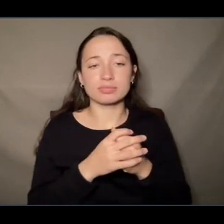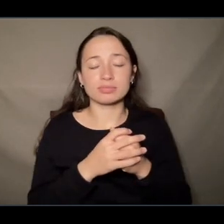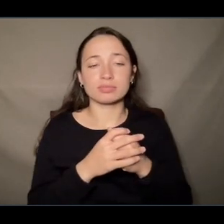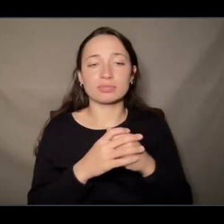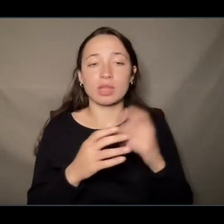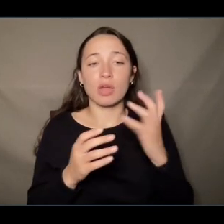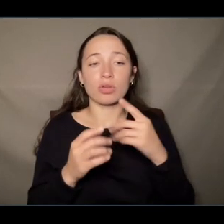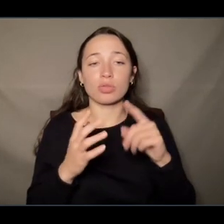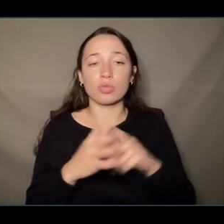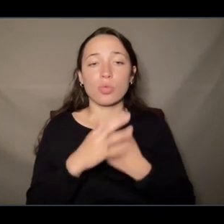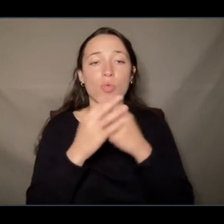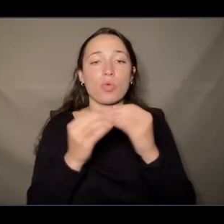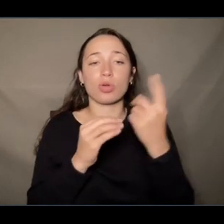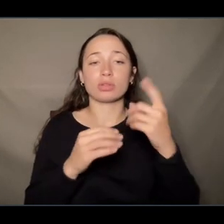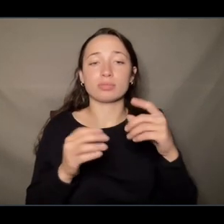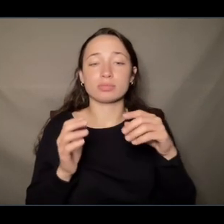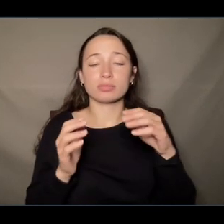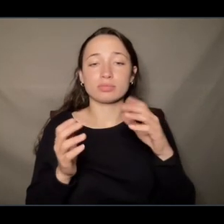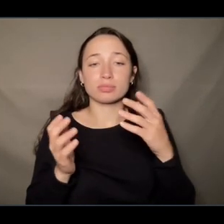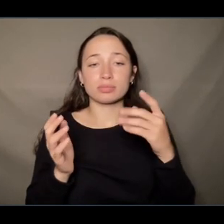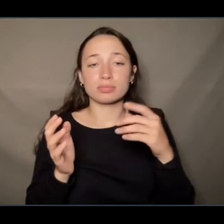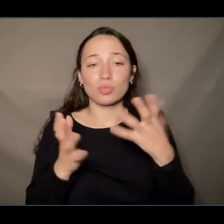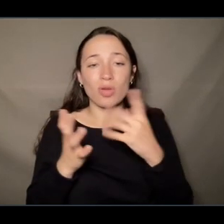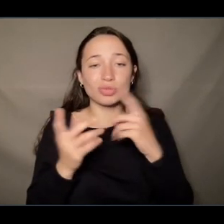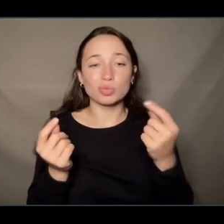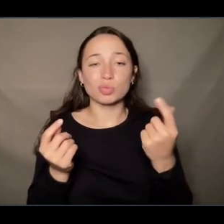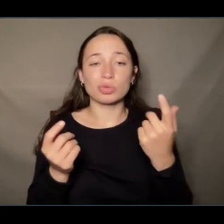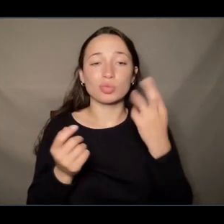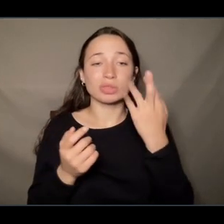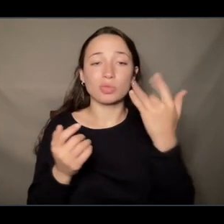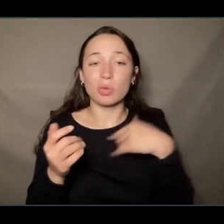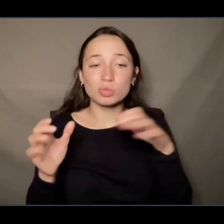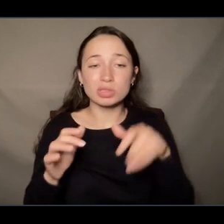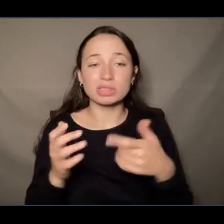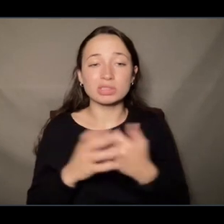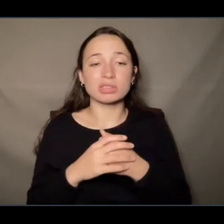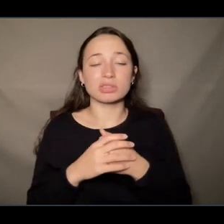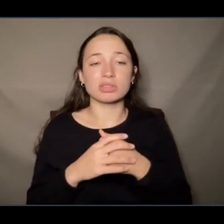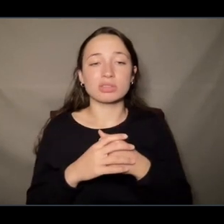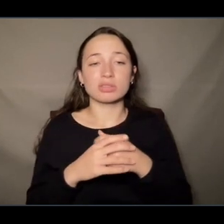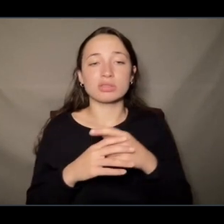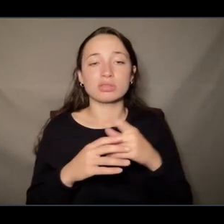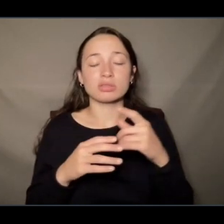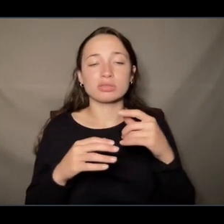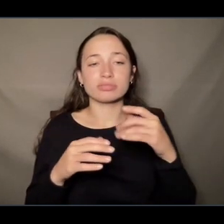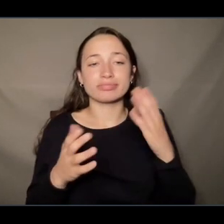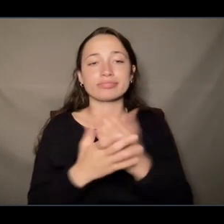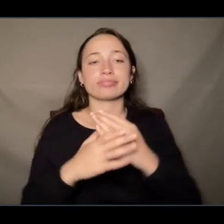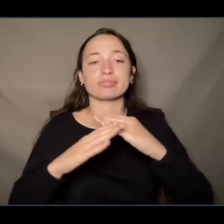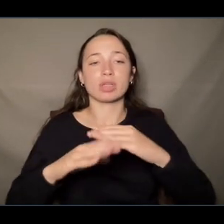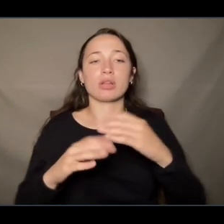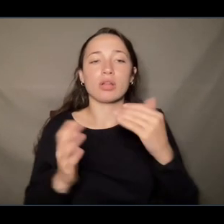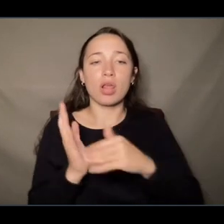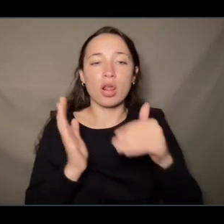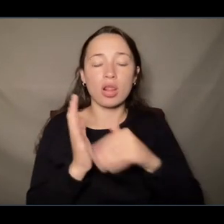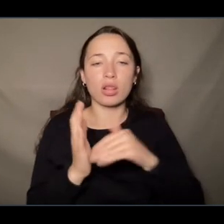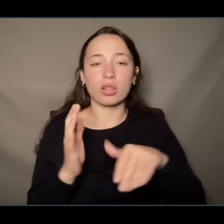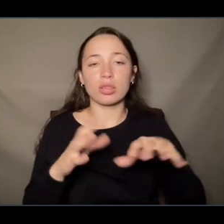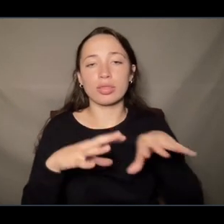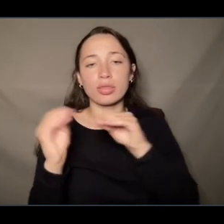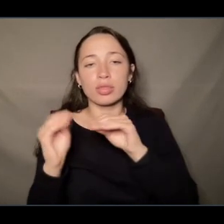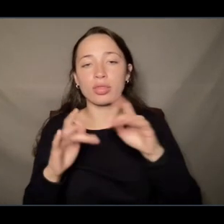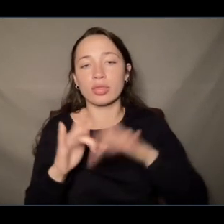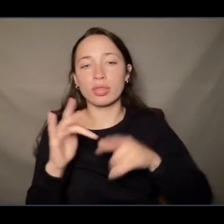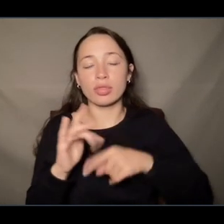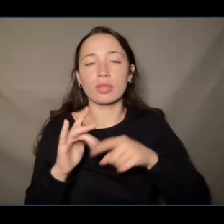on. Our core mission, the reason we do this, is to curb chronic absenteeism and improve